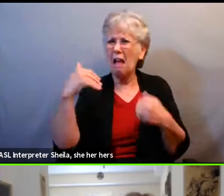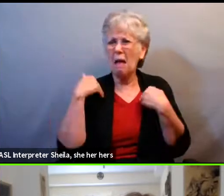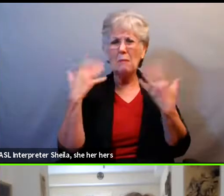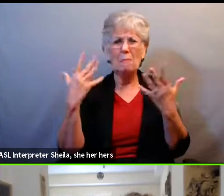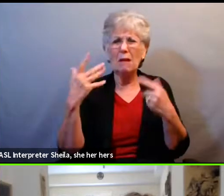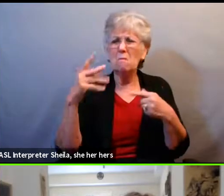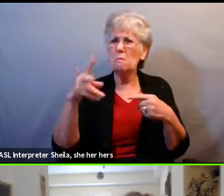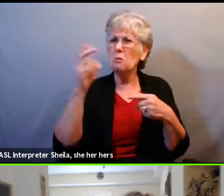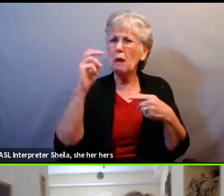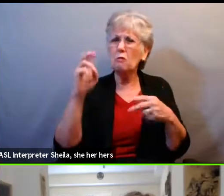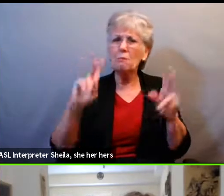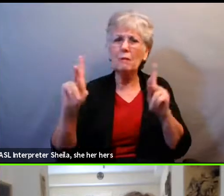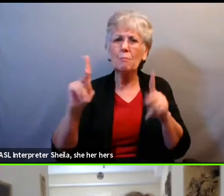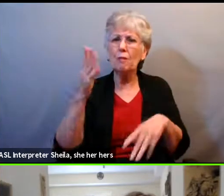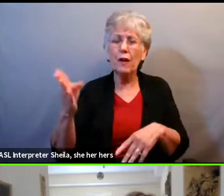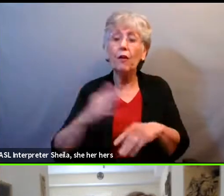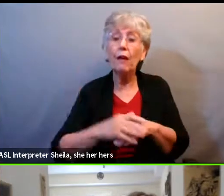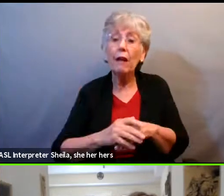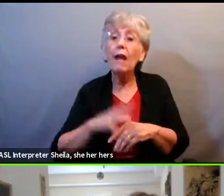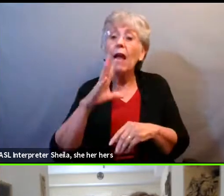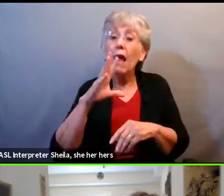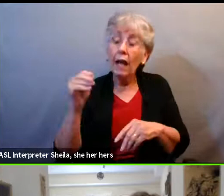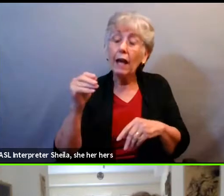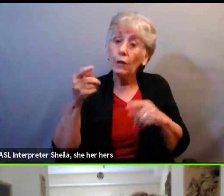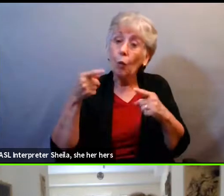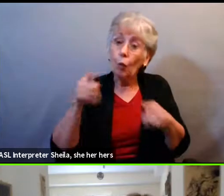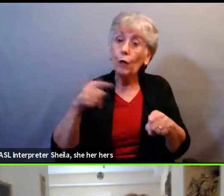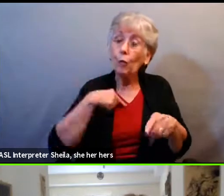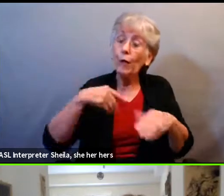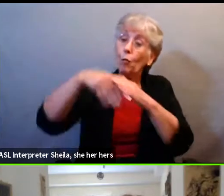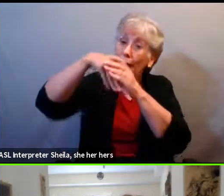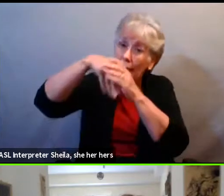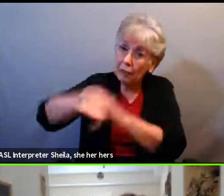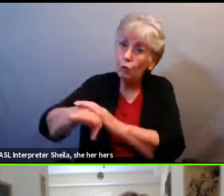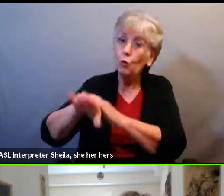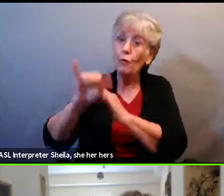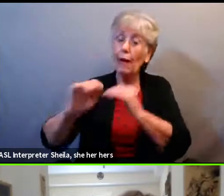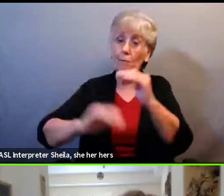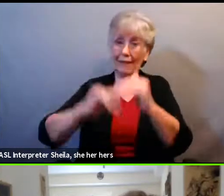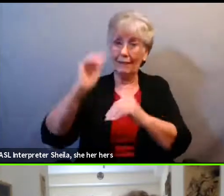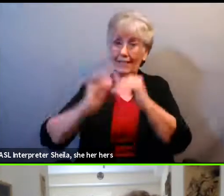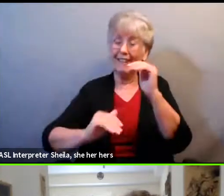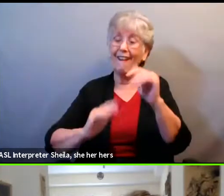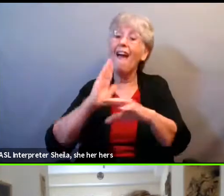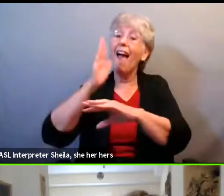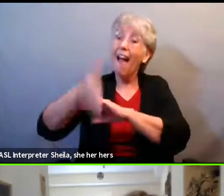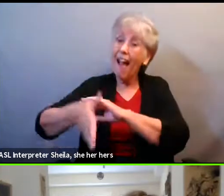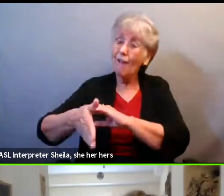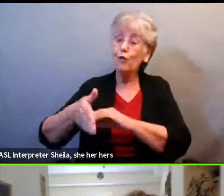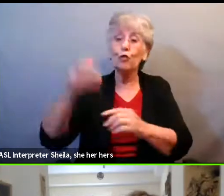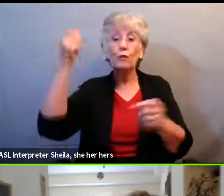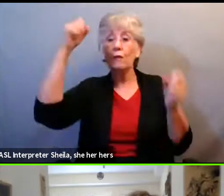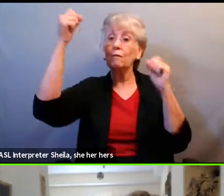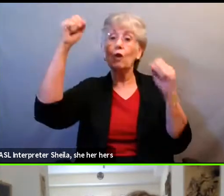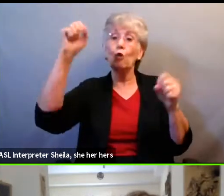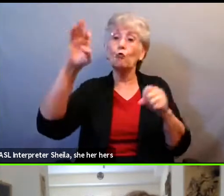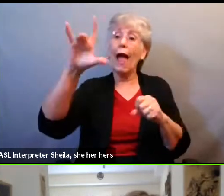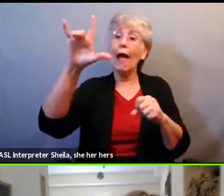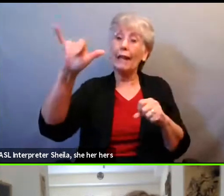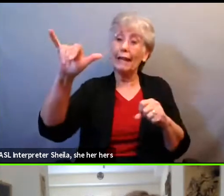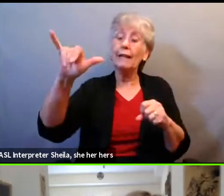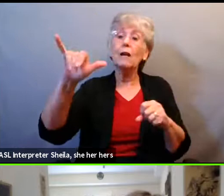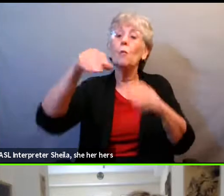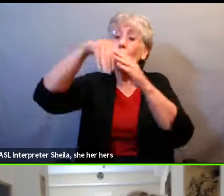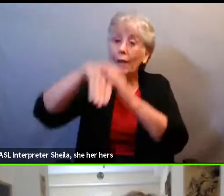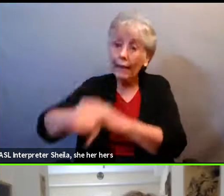at it. And when we went into the building after the rally for a meeting that